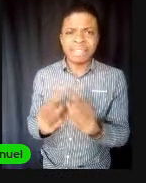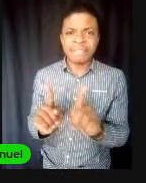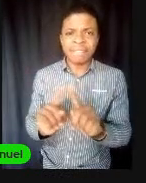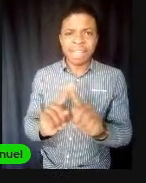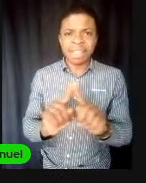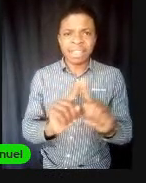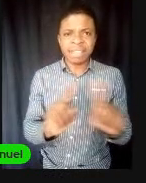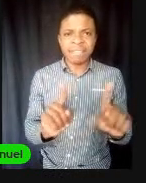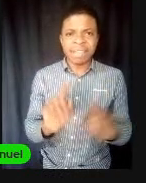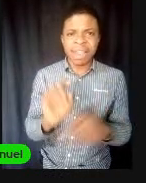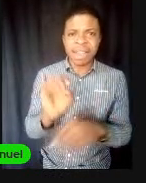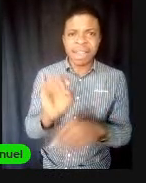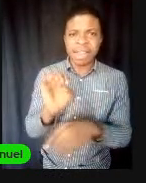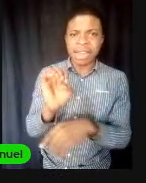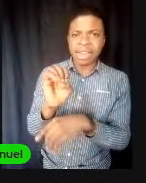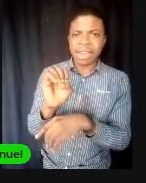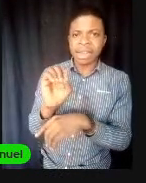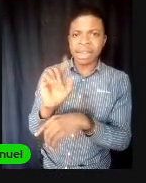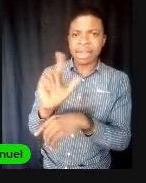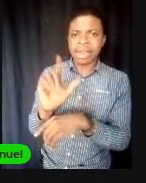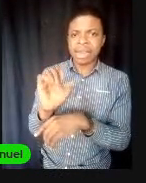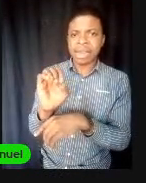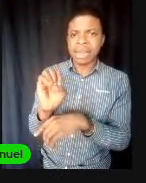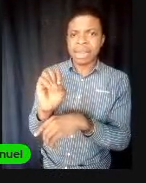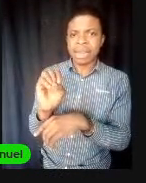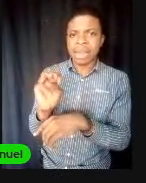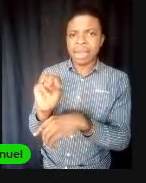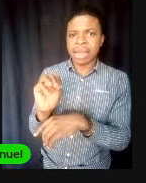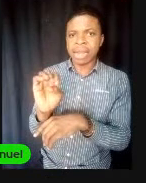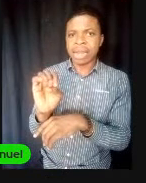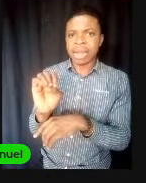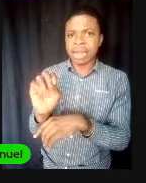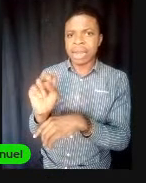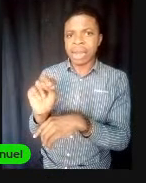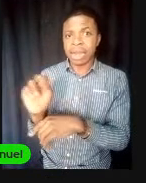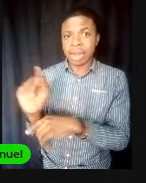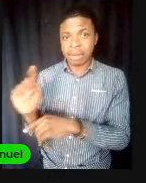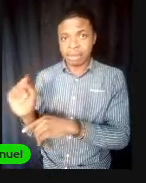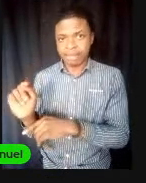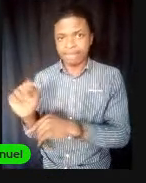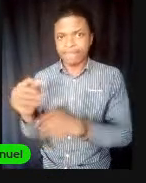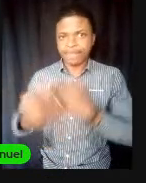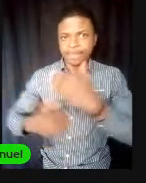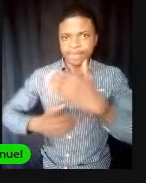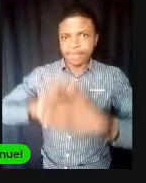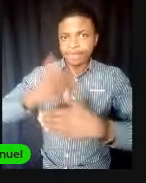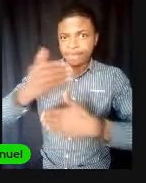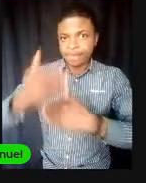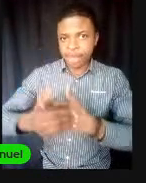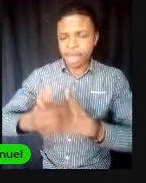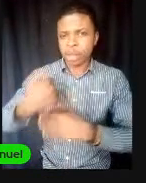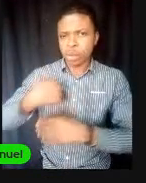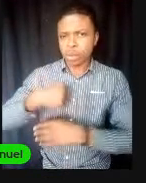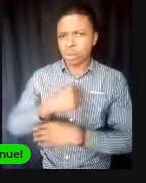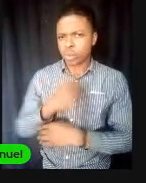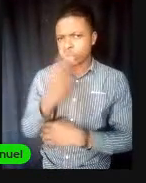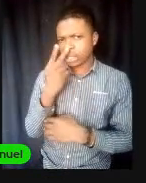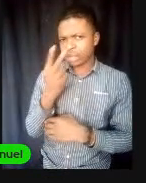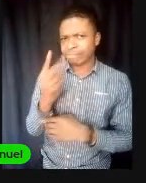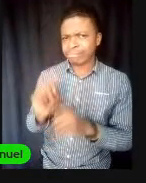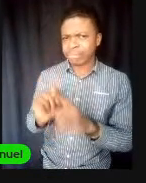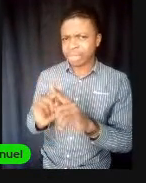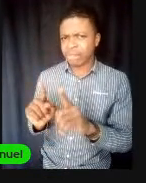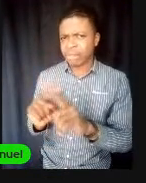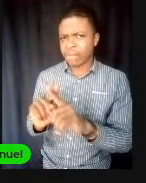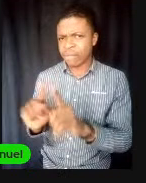colors, shapes, and all those things that make up a beautiful design. Pictures, colors, shapes, background, all